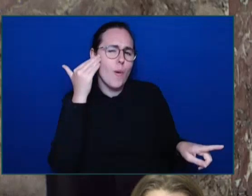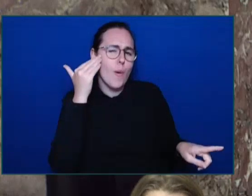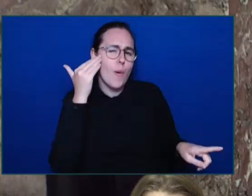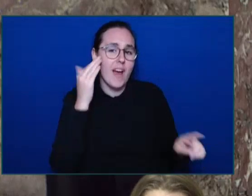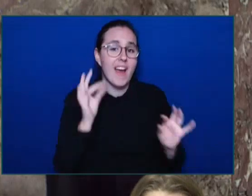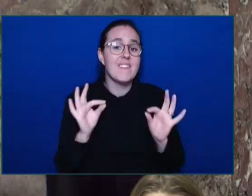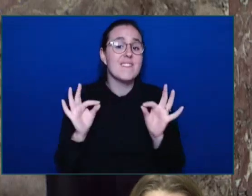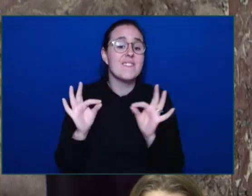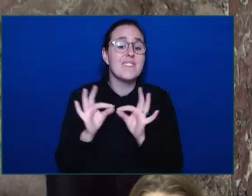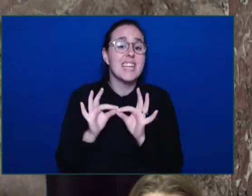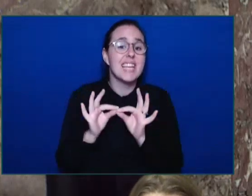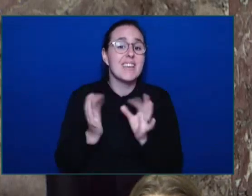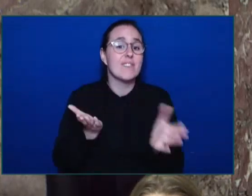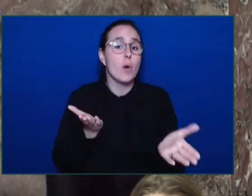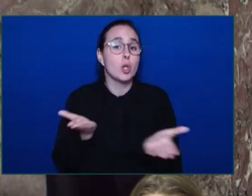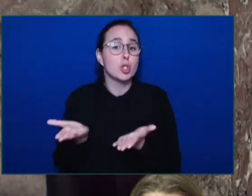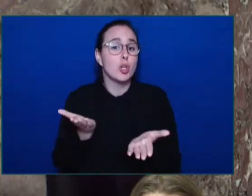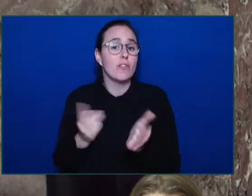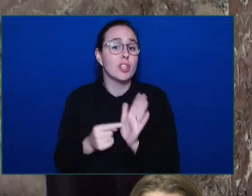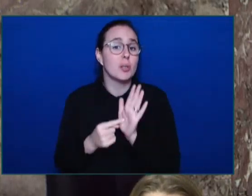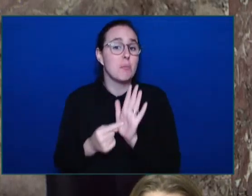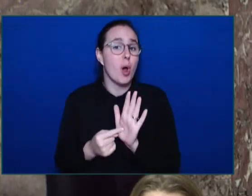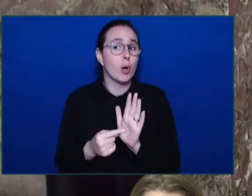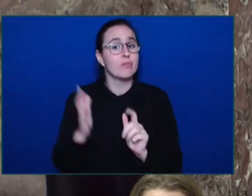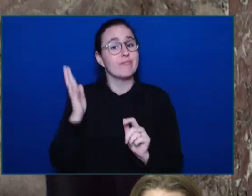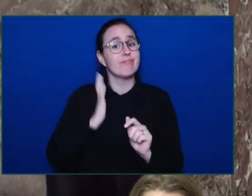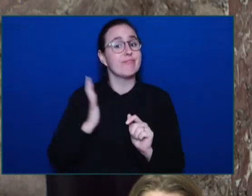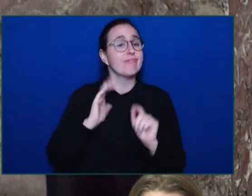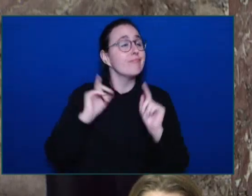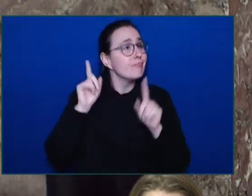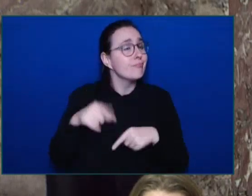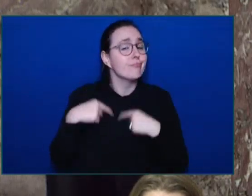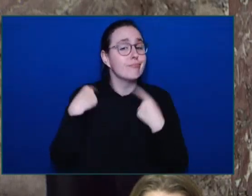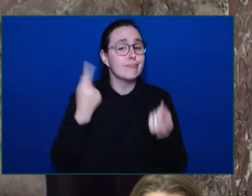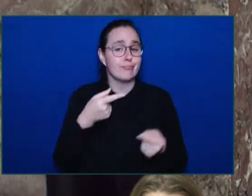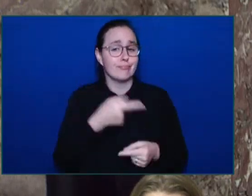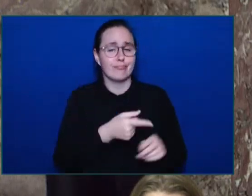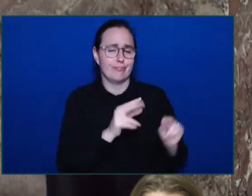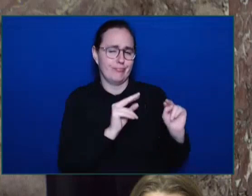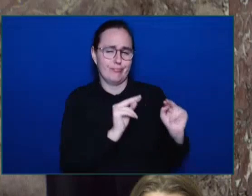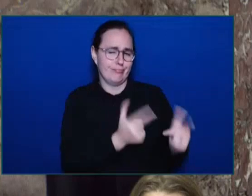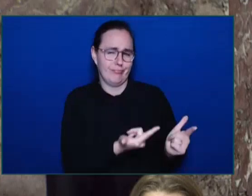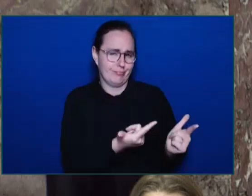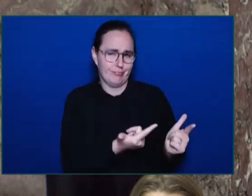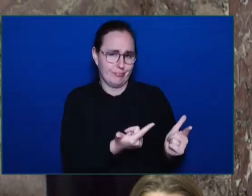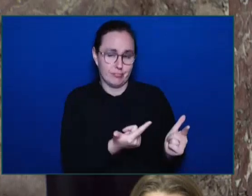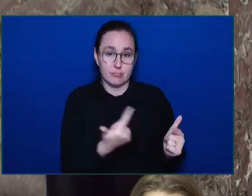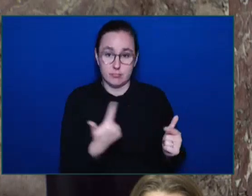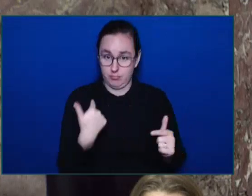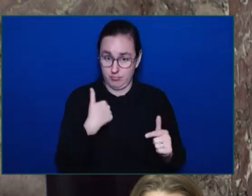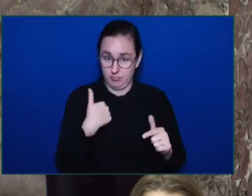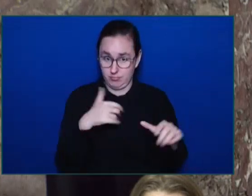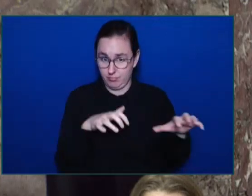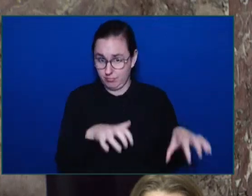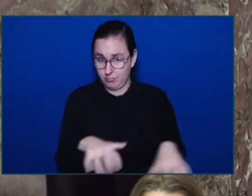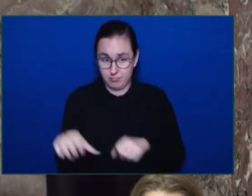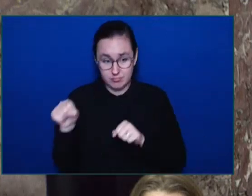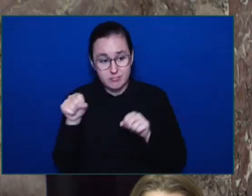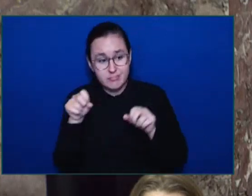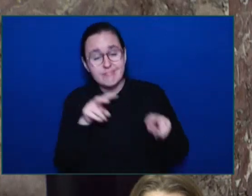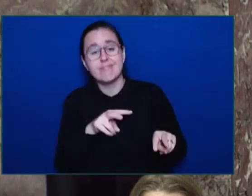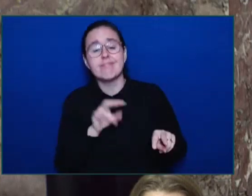was overwhelmingly fee-for-service. He'll know that more than 3,000 doctors across BC,